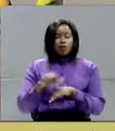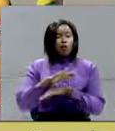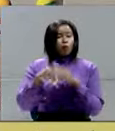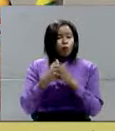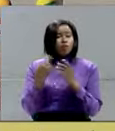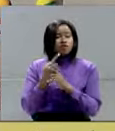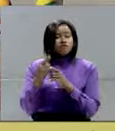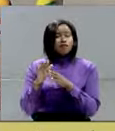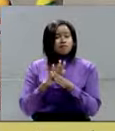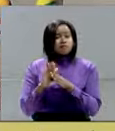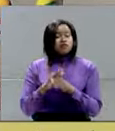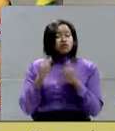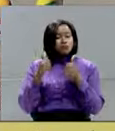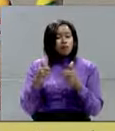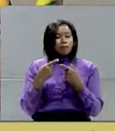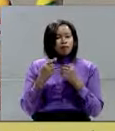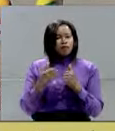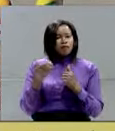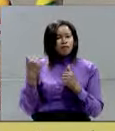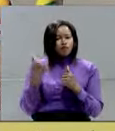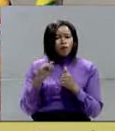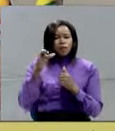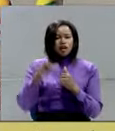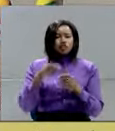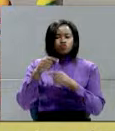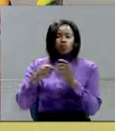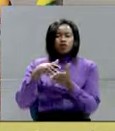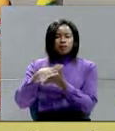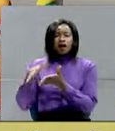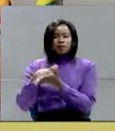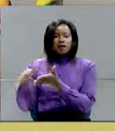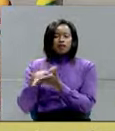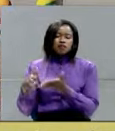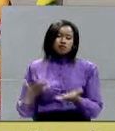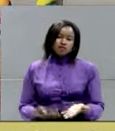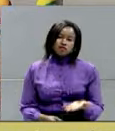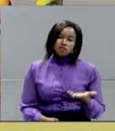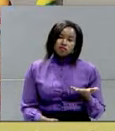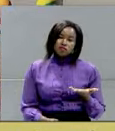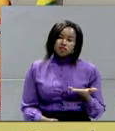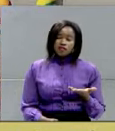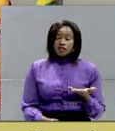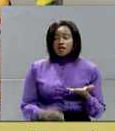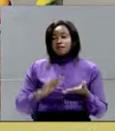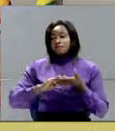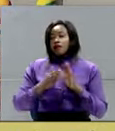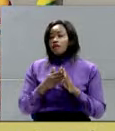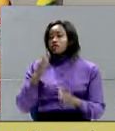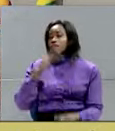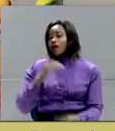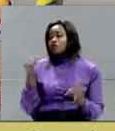are booming. But now that client who used to come and cause inflation, you are saying do not stop. It means it becomes bad news